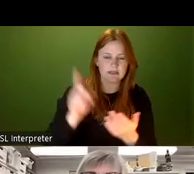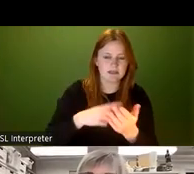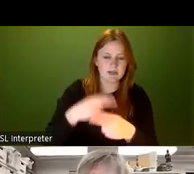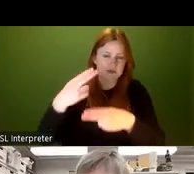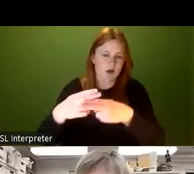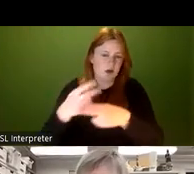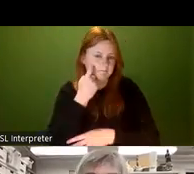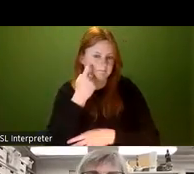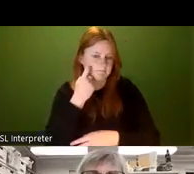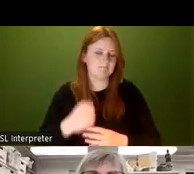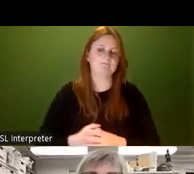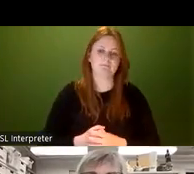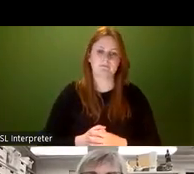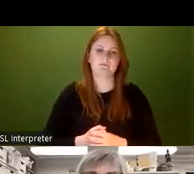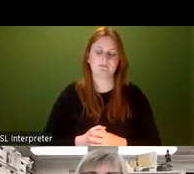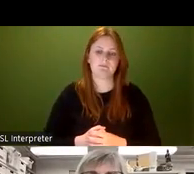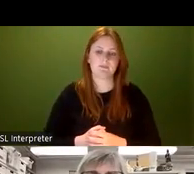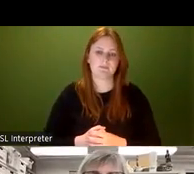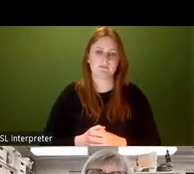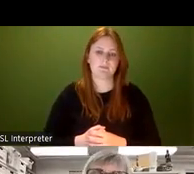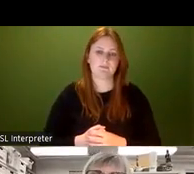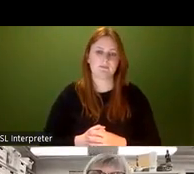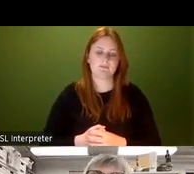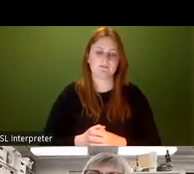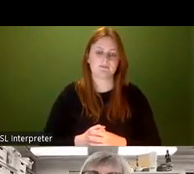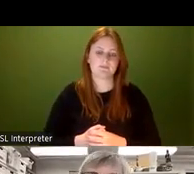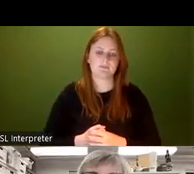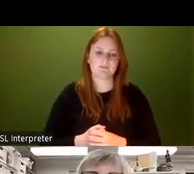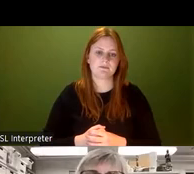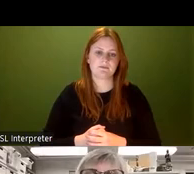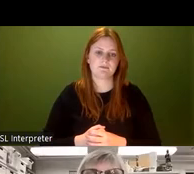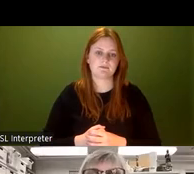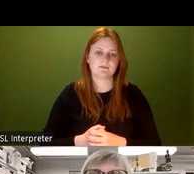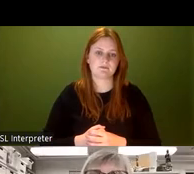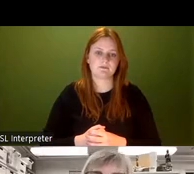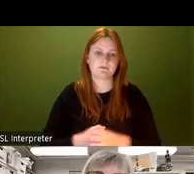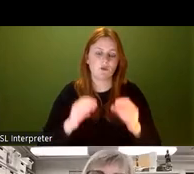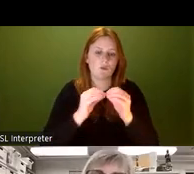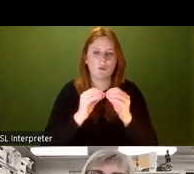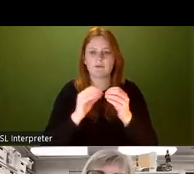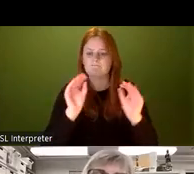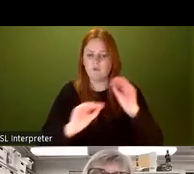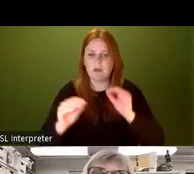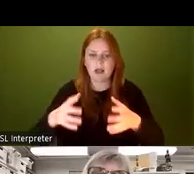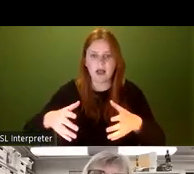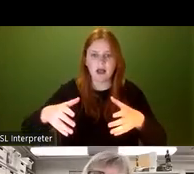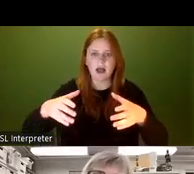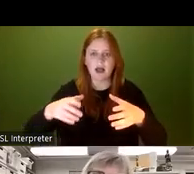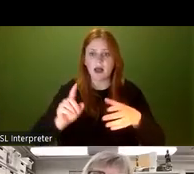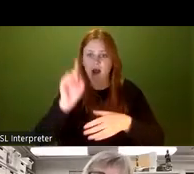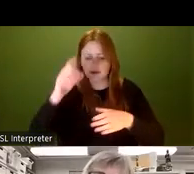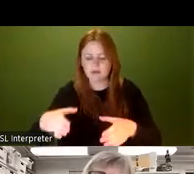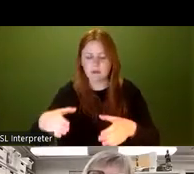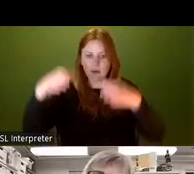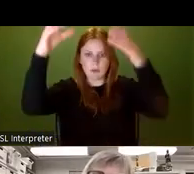lately. And it has a more of a sort of upward movement and